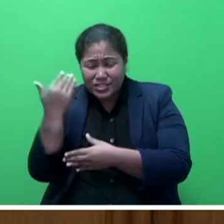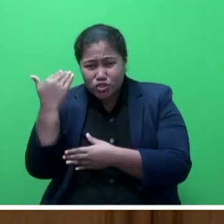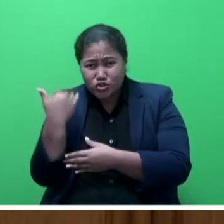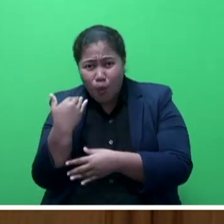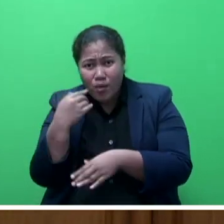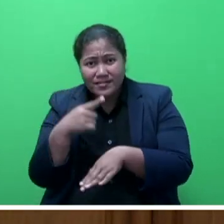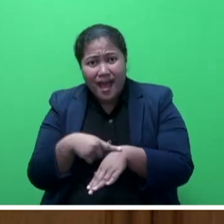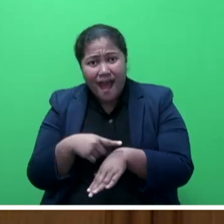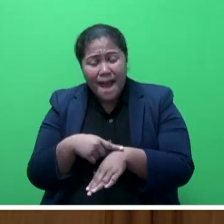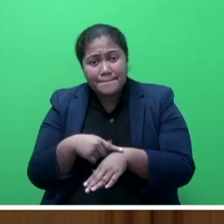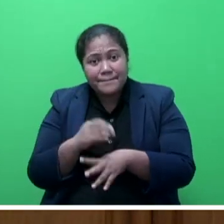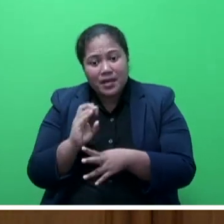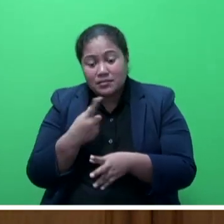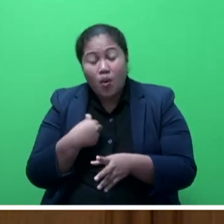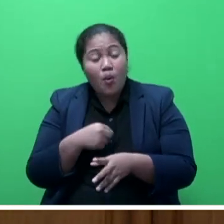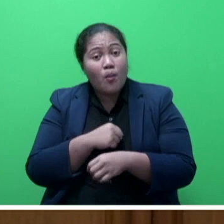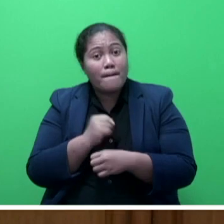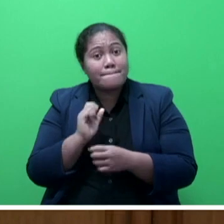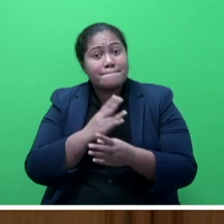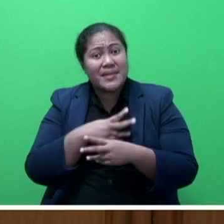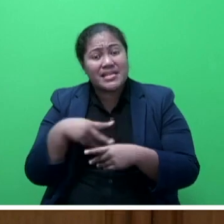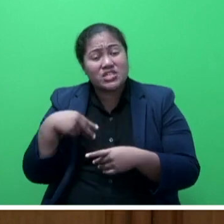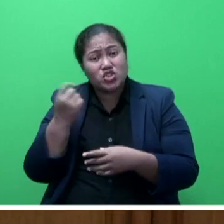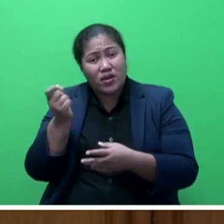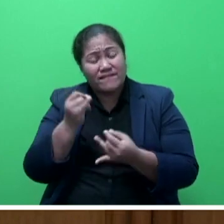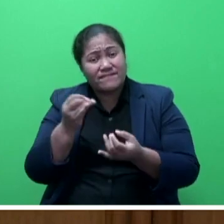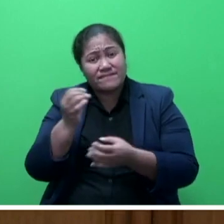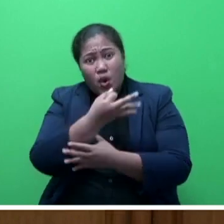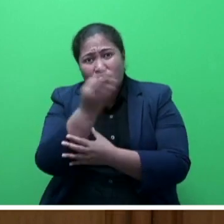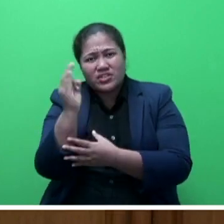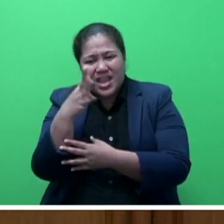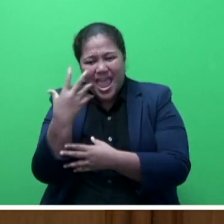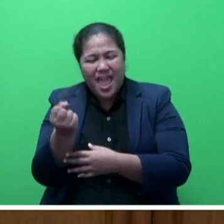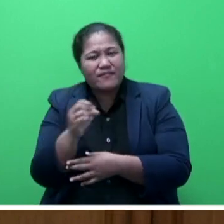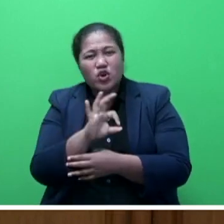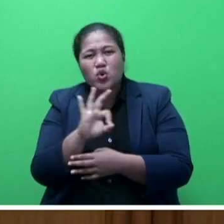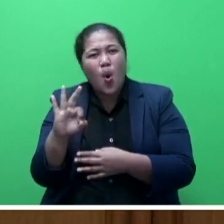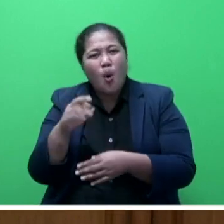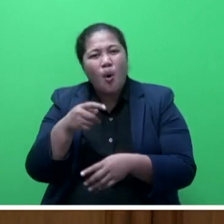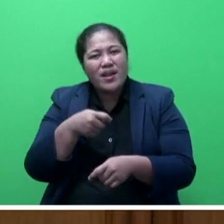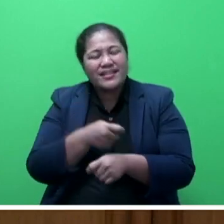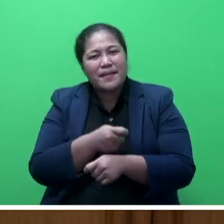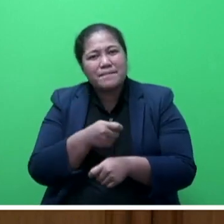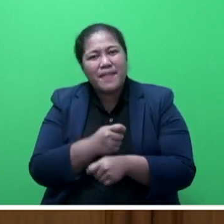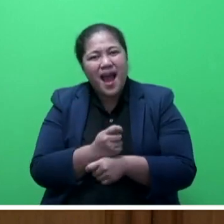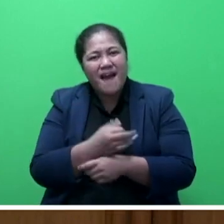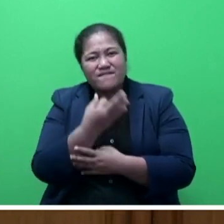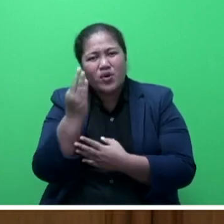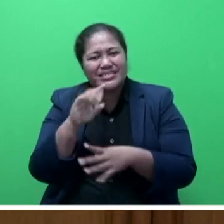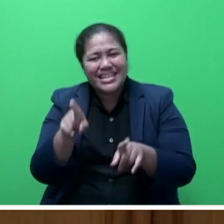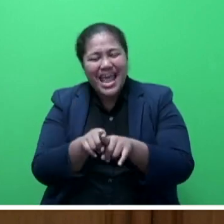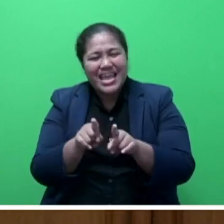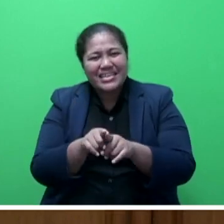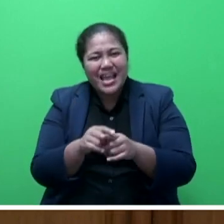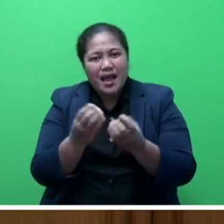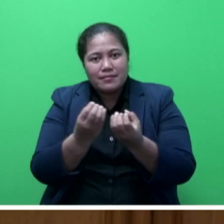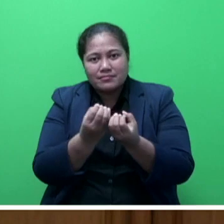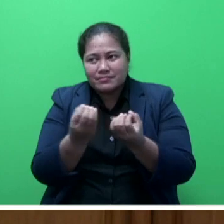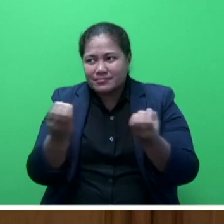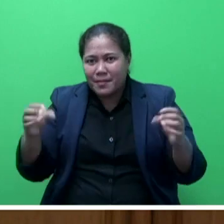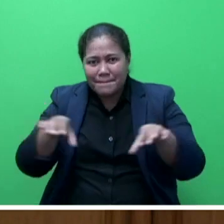the Ministry of Forestry is investing in non-timber forest products like bamboo, candlenut